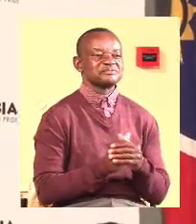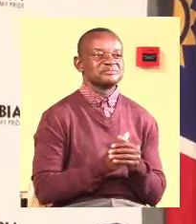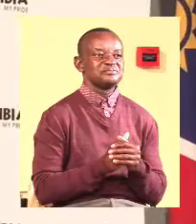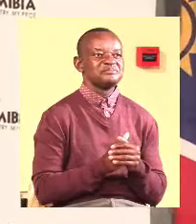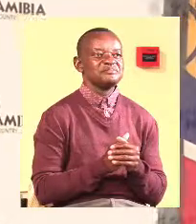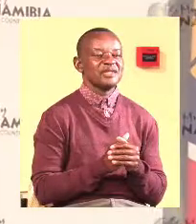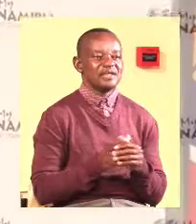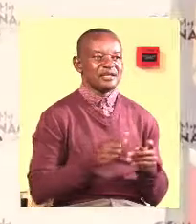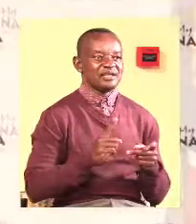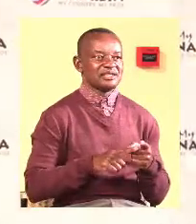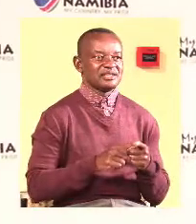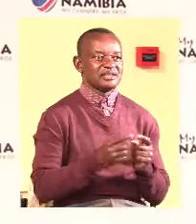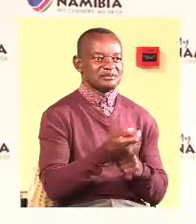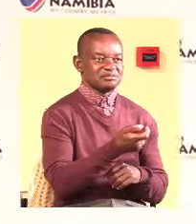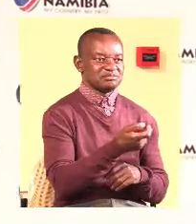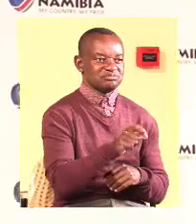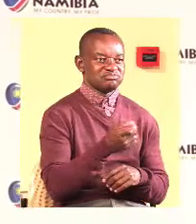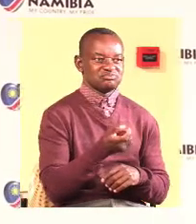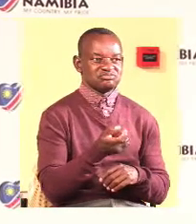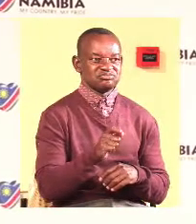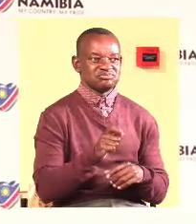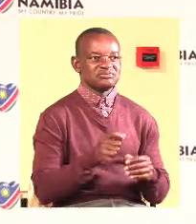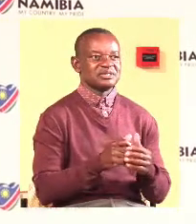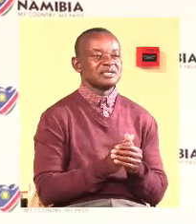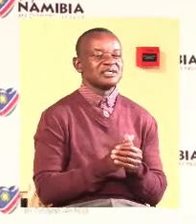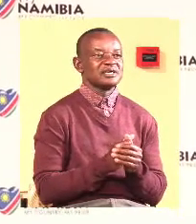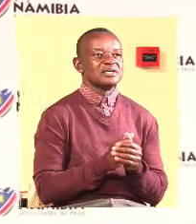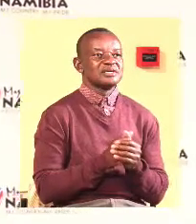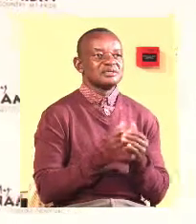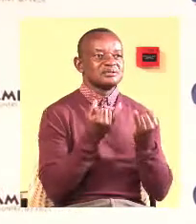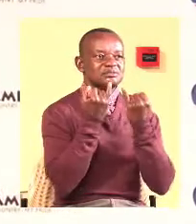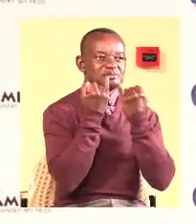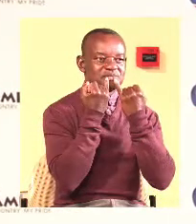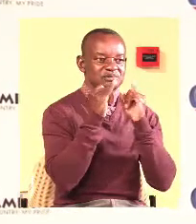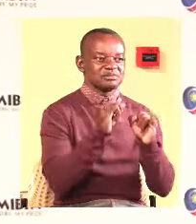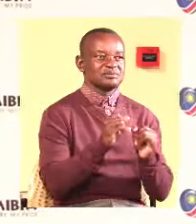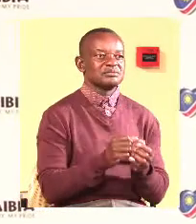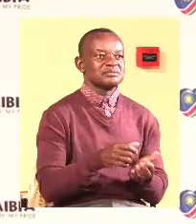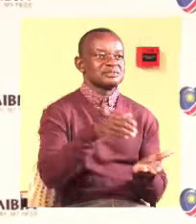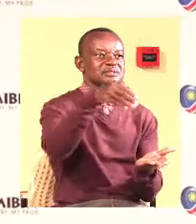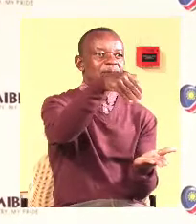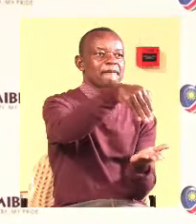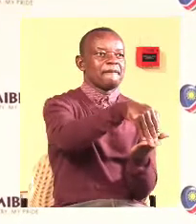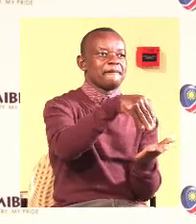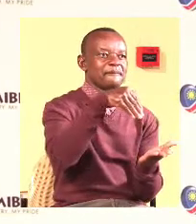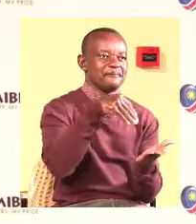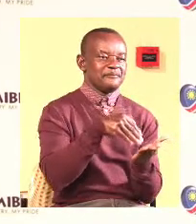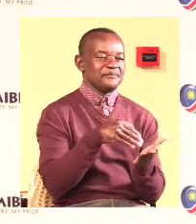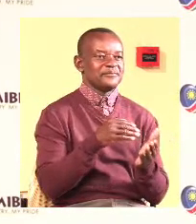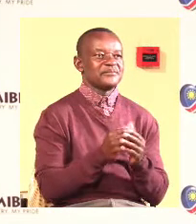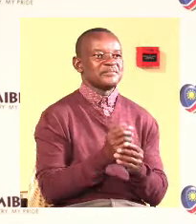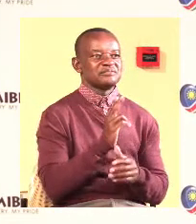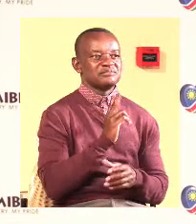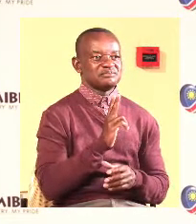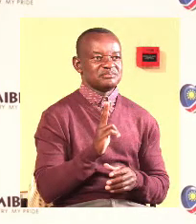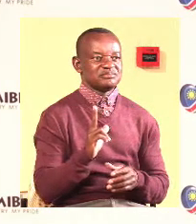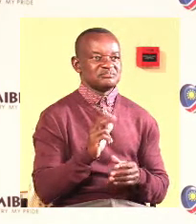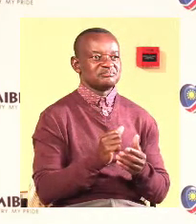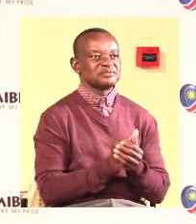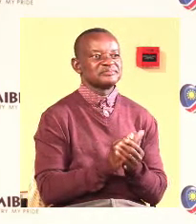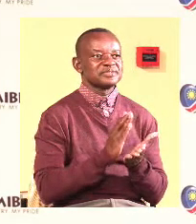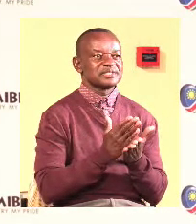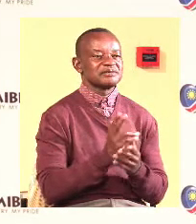the message is still reaching people who have access to media. Of course, let